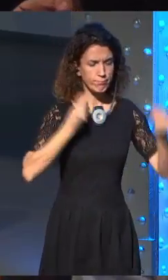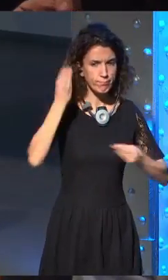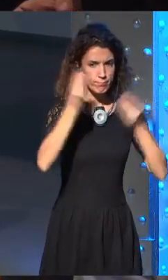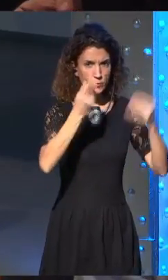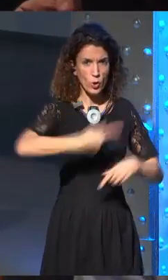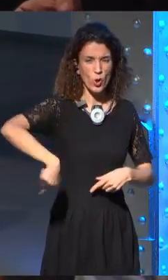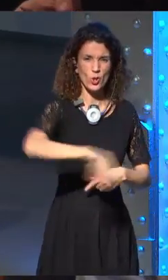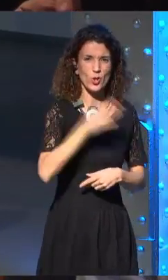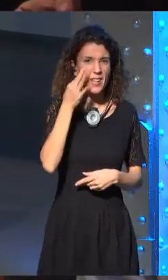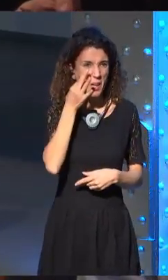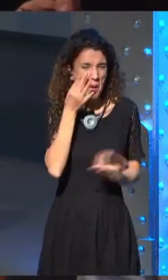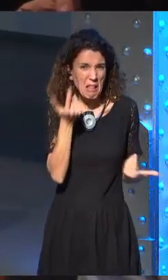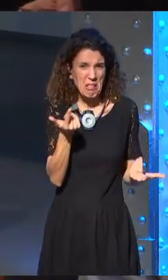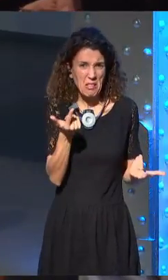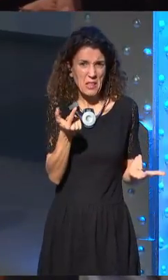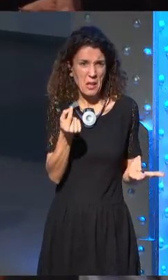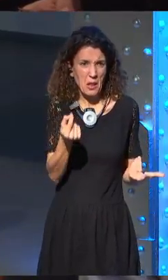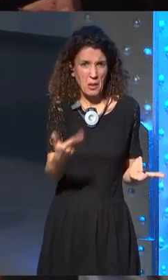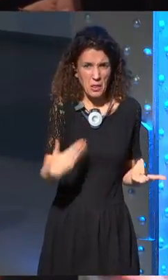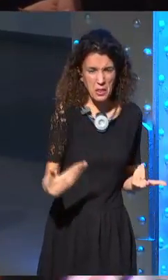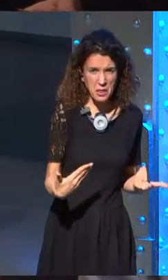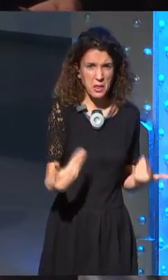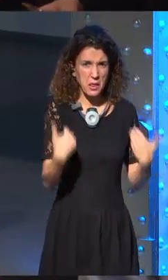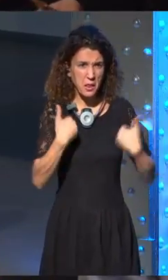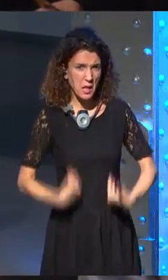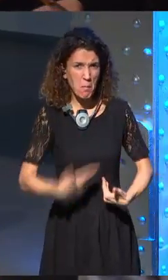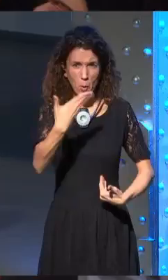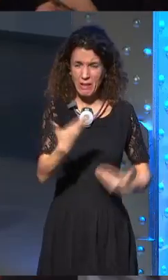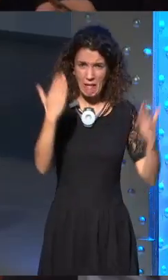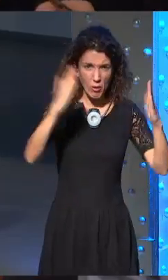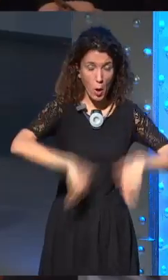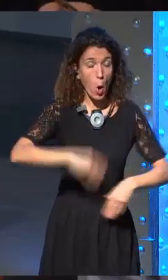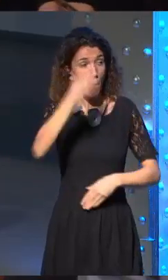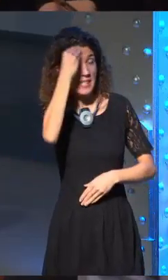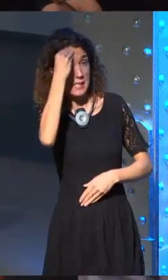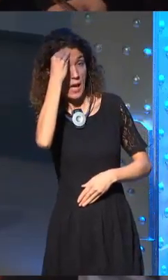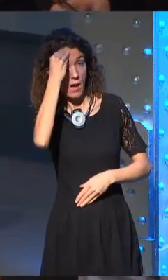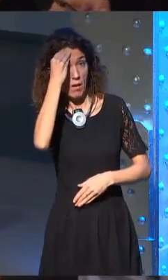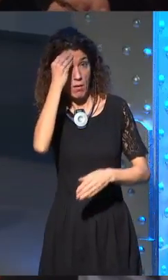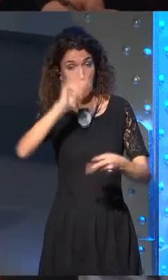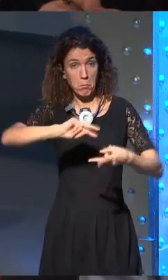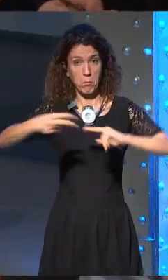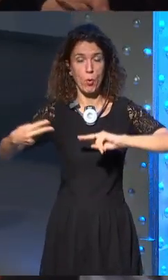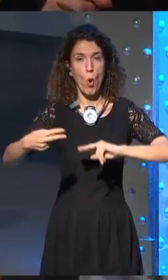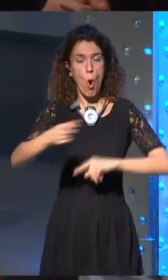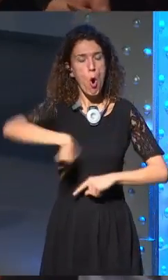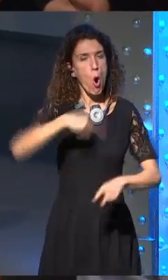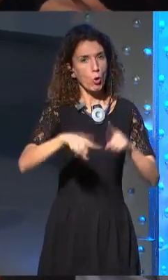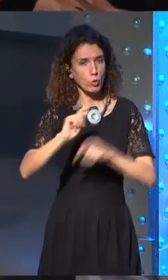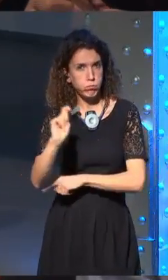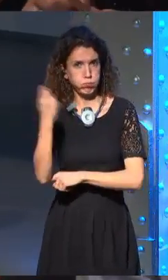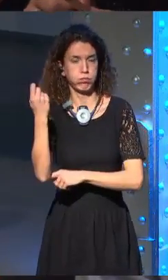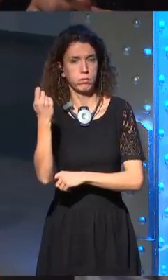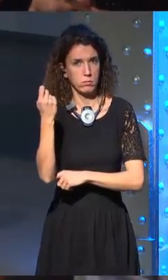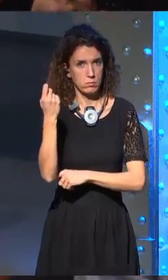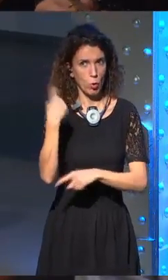does it make you think that we are insignificant in that immensity, or does it make you think that we have